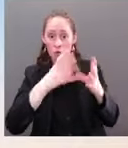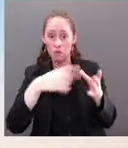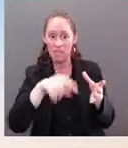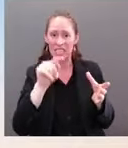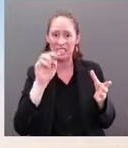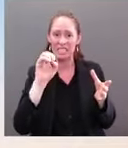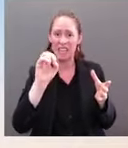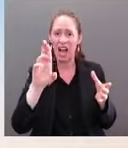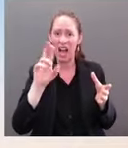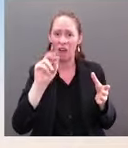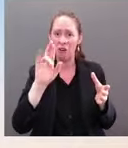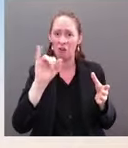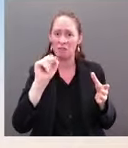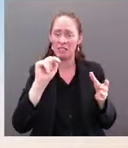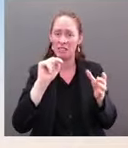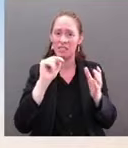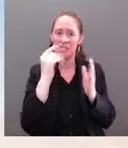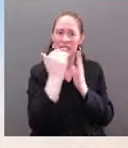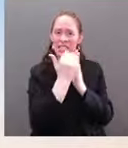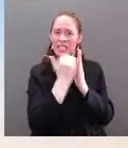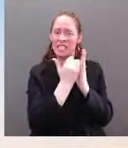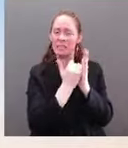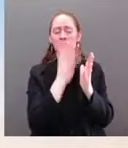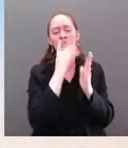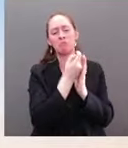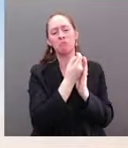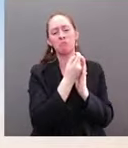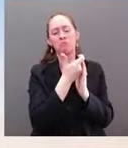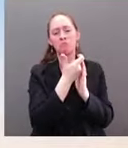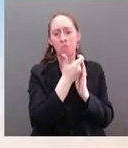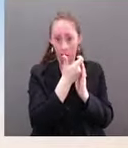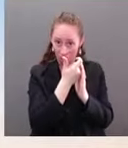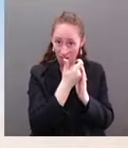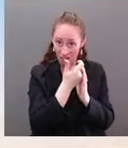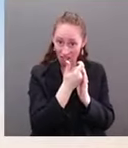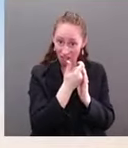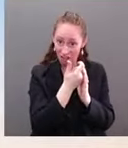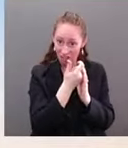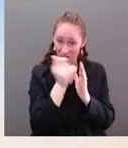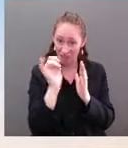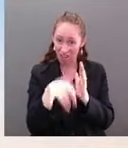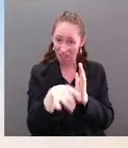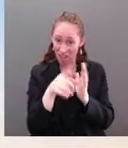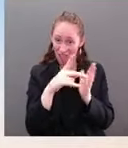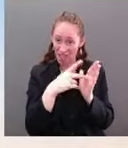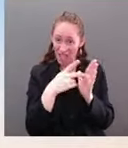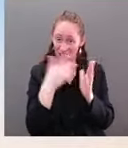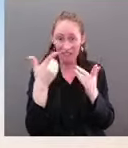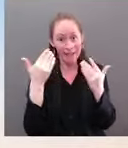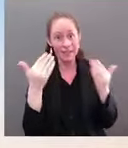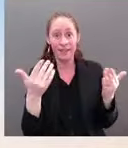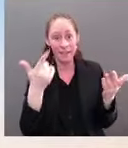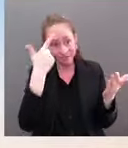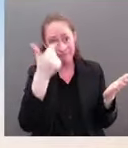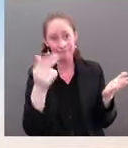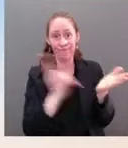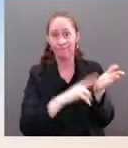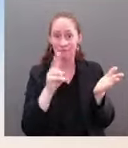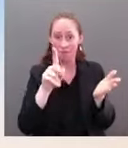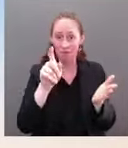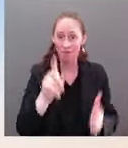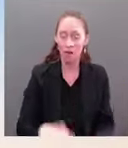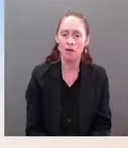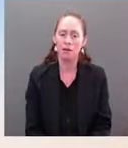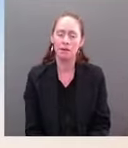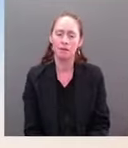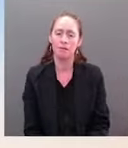don't have a deal yet. We're consulting with our allies and partners, including Israel, as we negotiate. And the president's going to make a decision on whether to re-enter